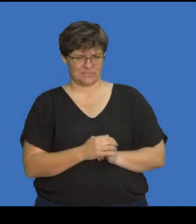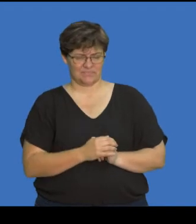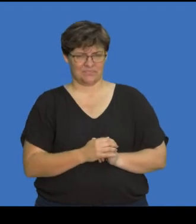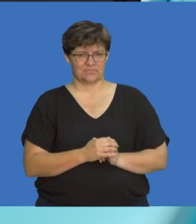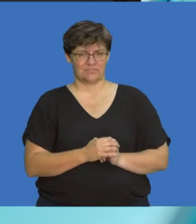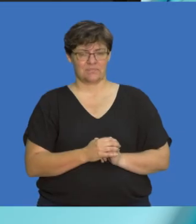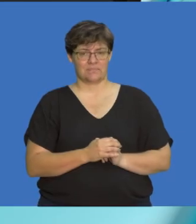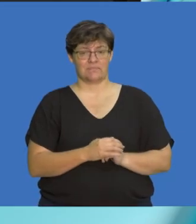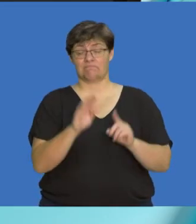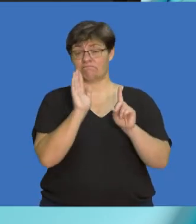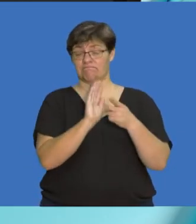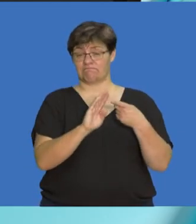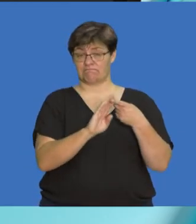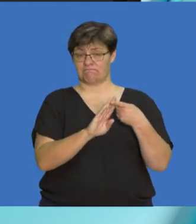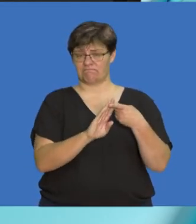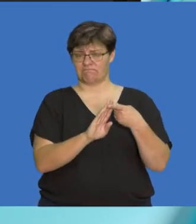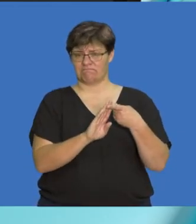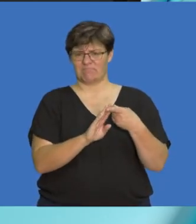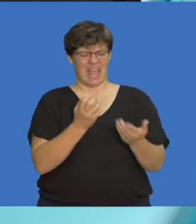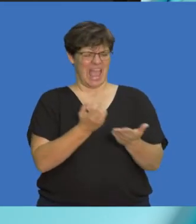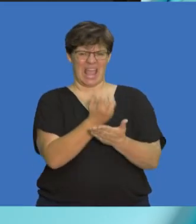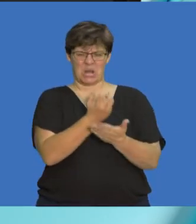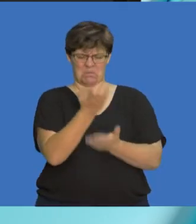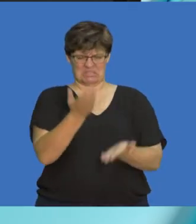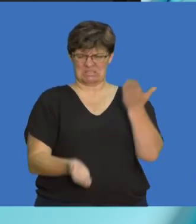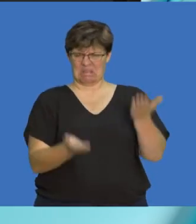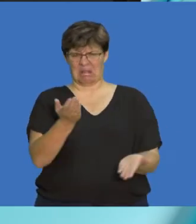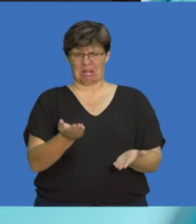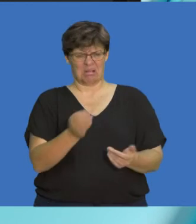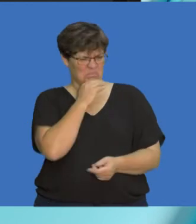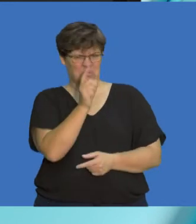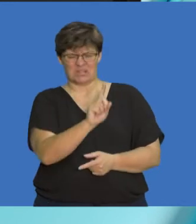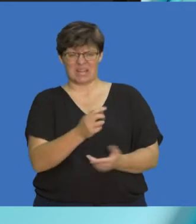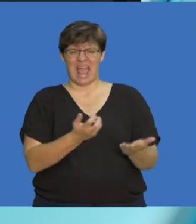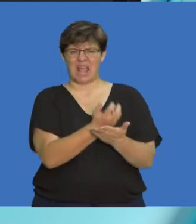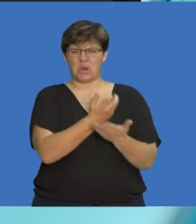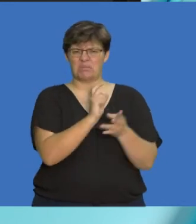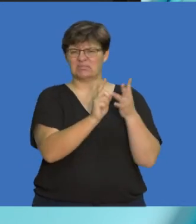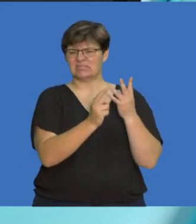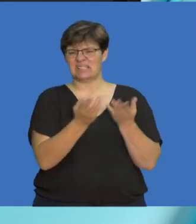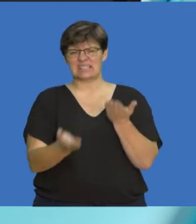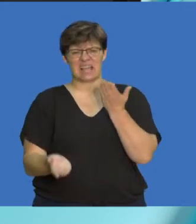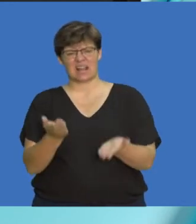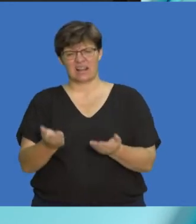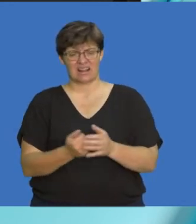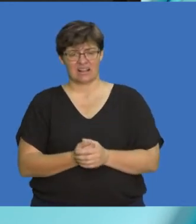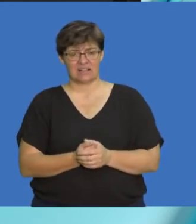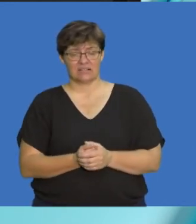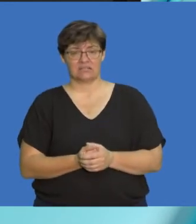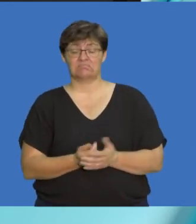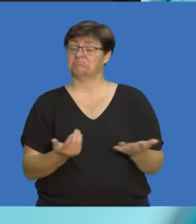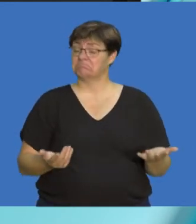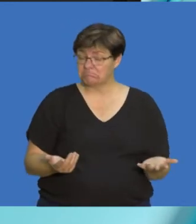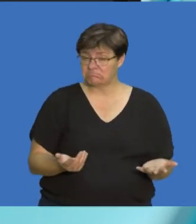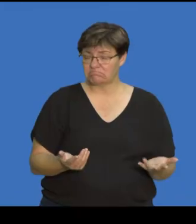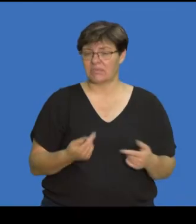Firstly, what do we mean by economies of scale? Economies of scale basically means as we